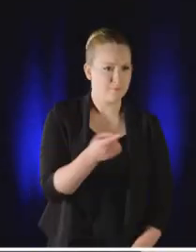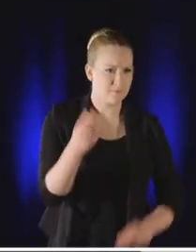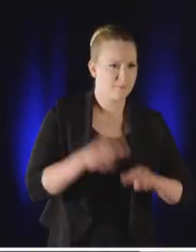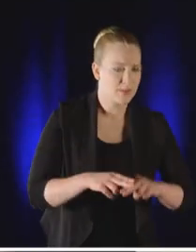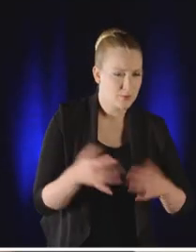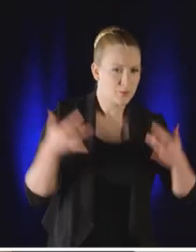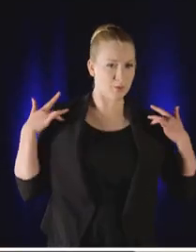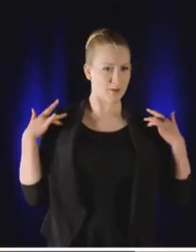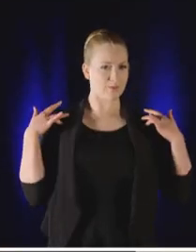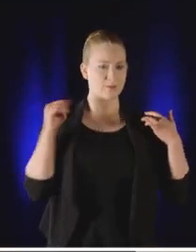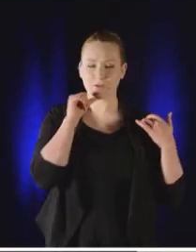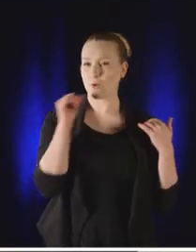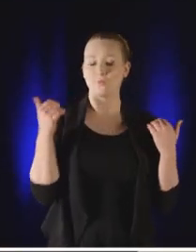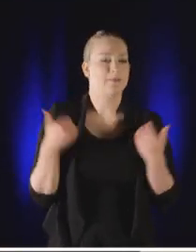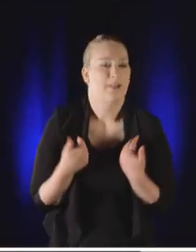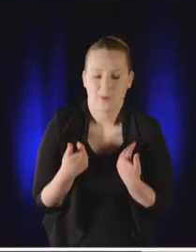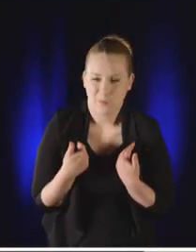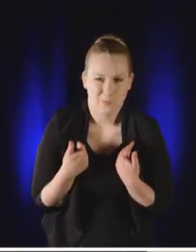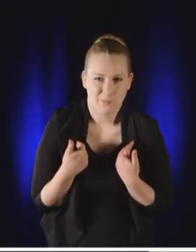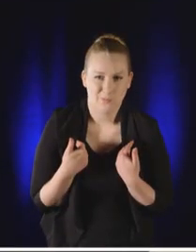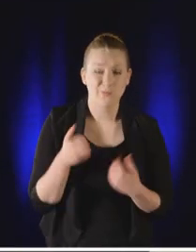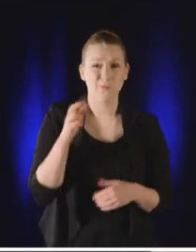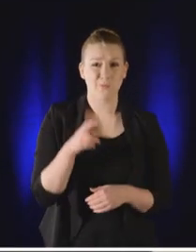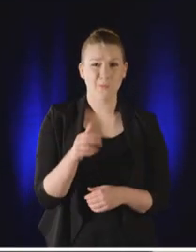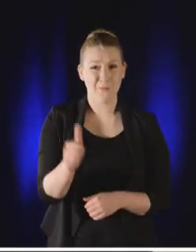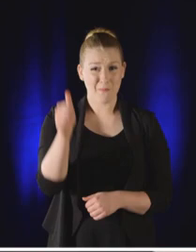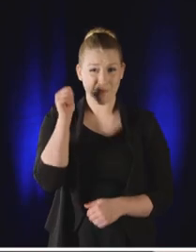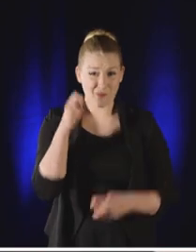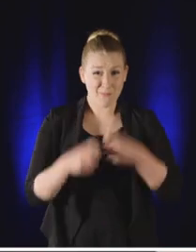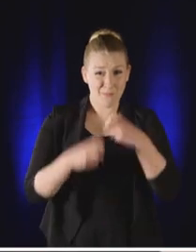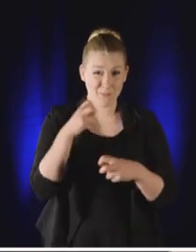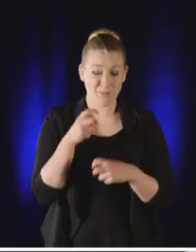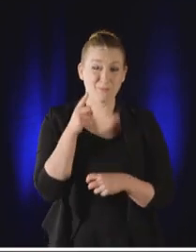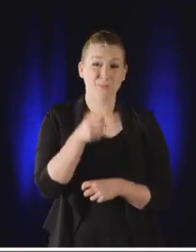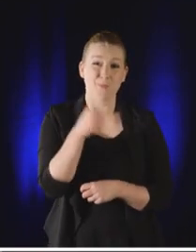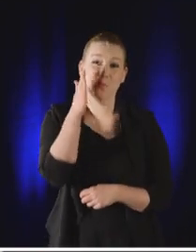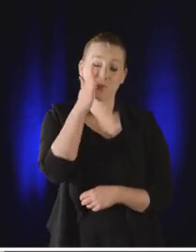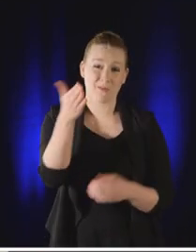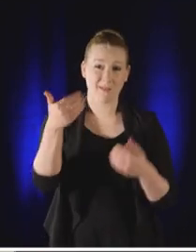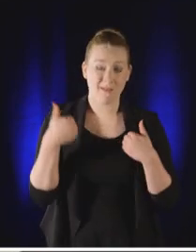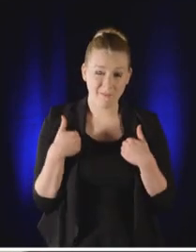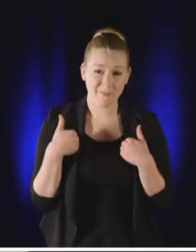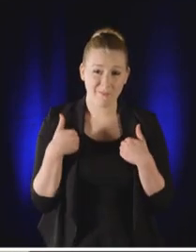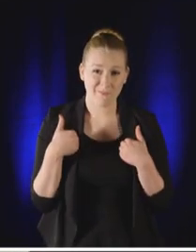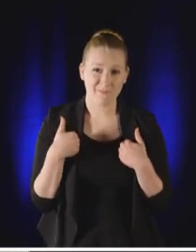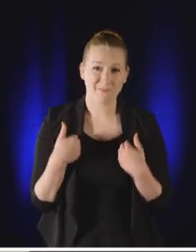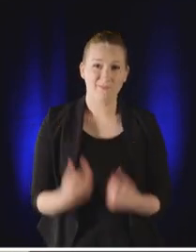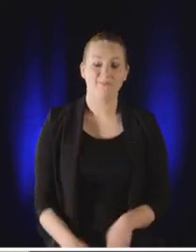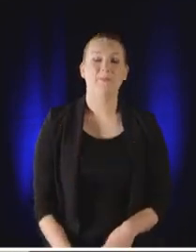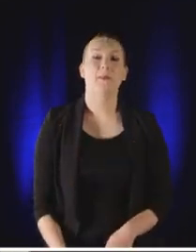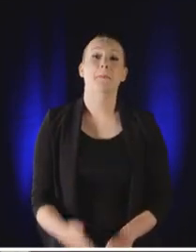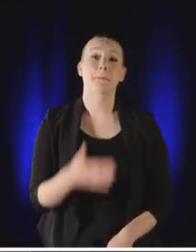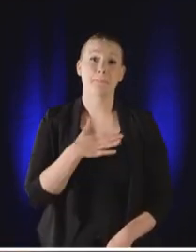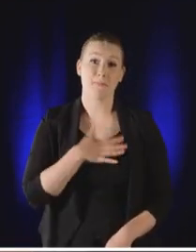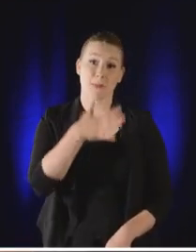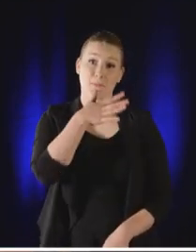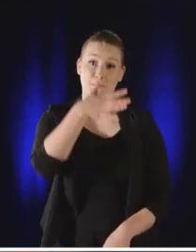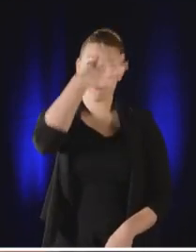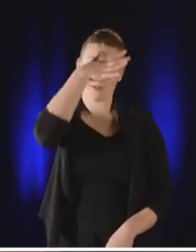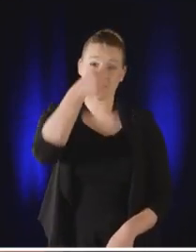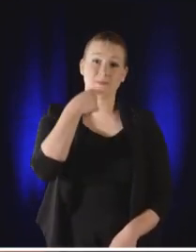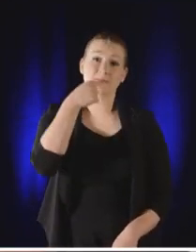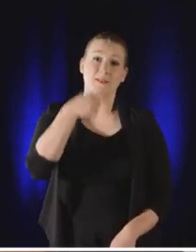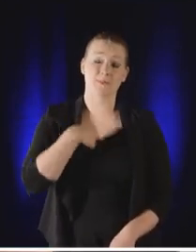Sit up straight. Don't slouch, or else you will have a really bad back. That's what I have to hear from